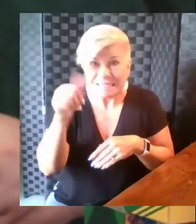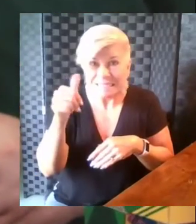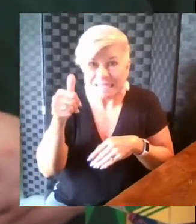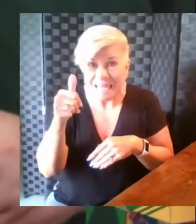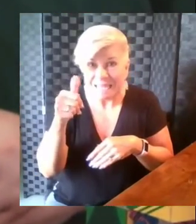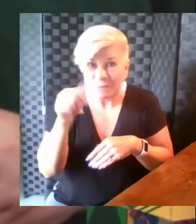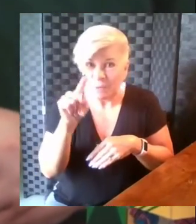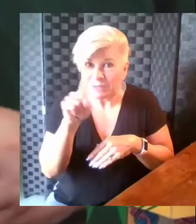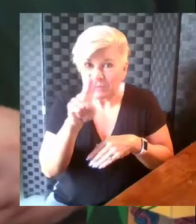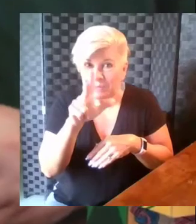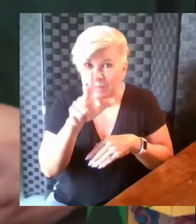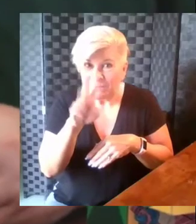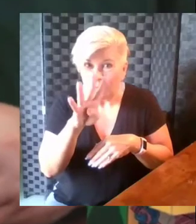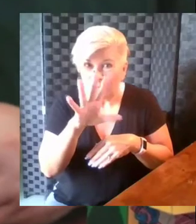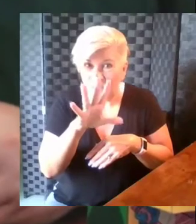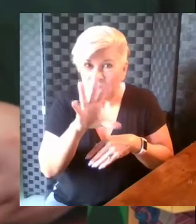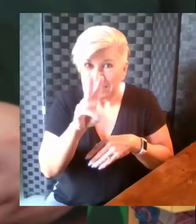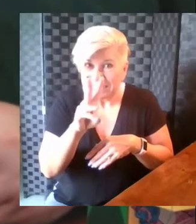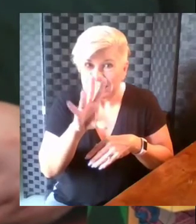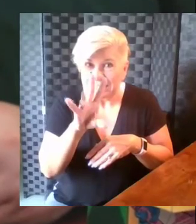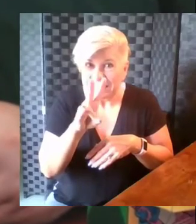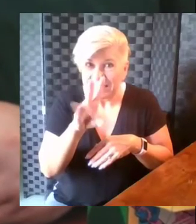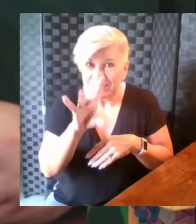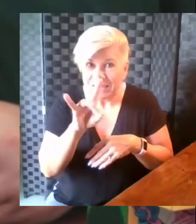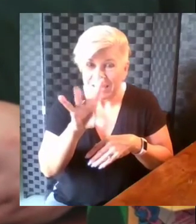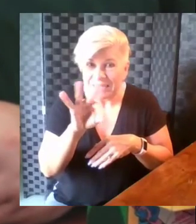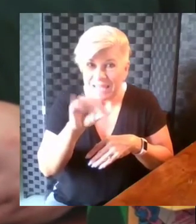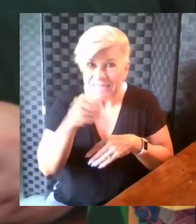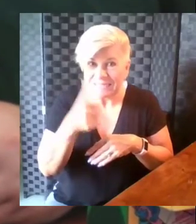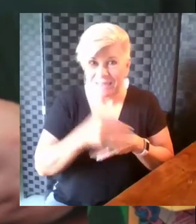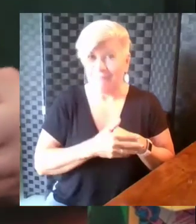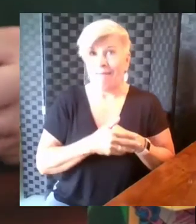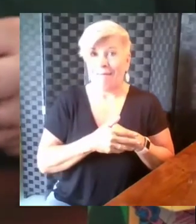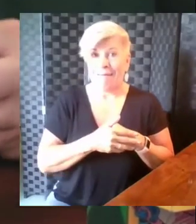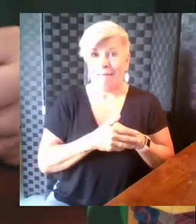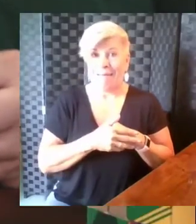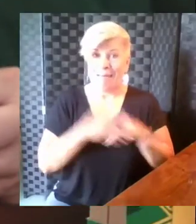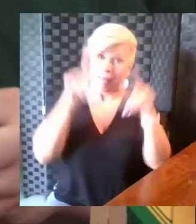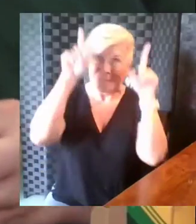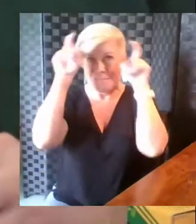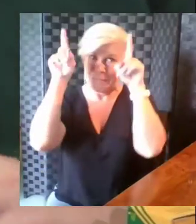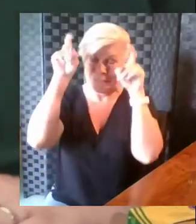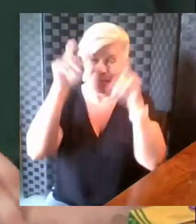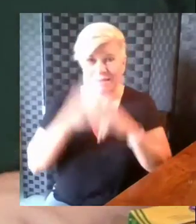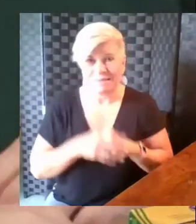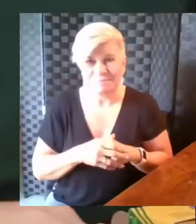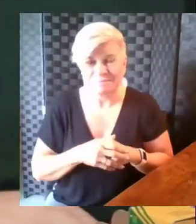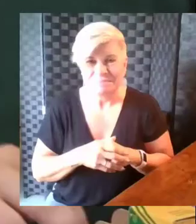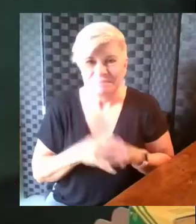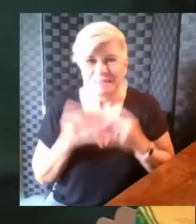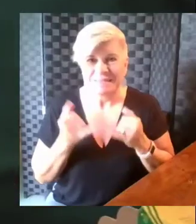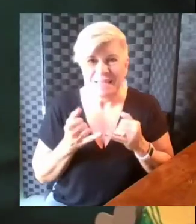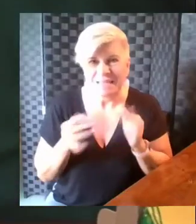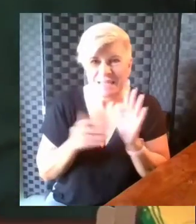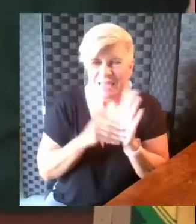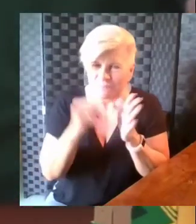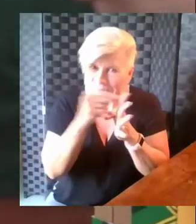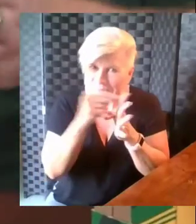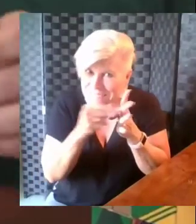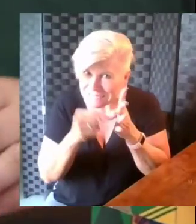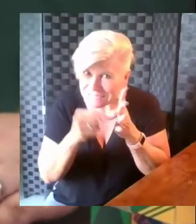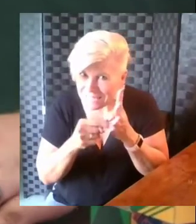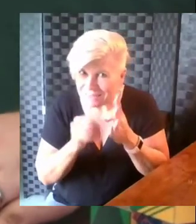Watch this. 1, 2, 3, 4, 5, 6, 7, 8, 9, 10. Now I've just got to add a few more